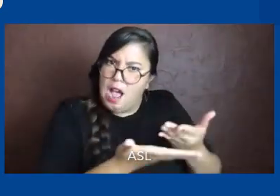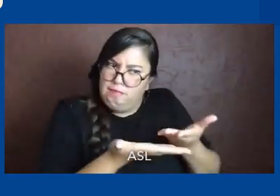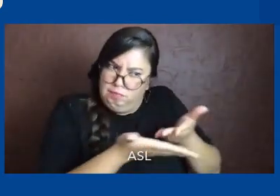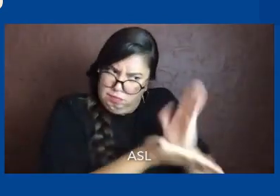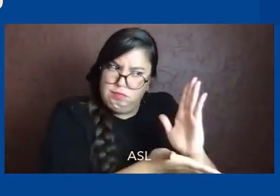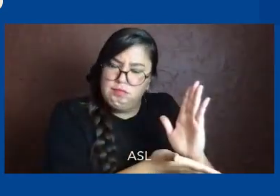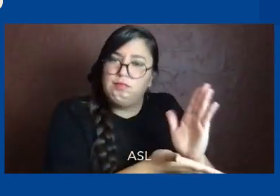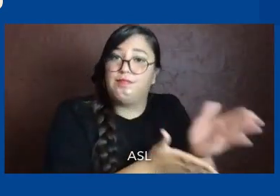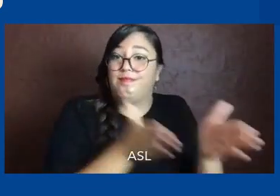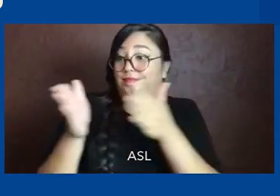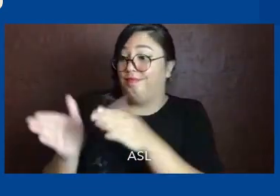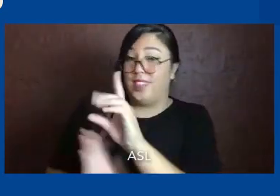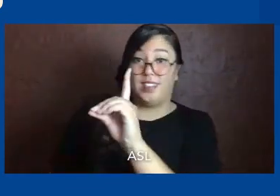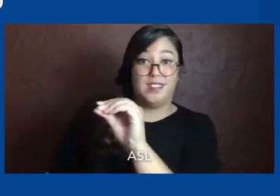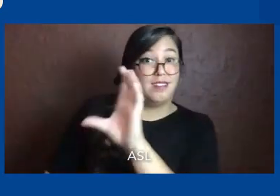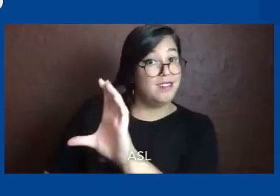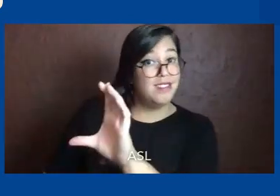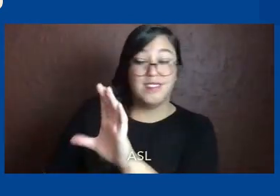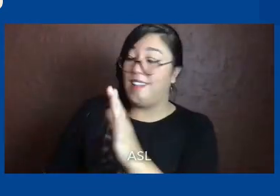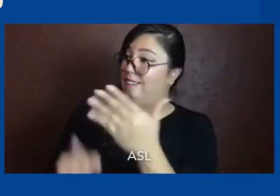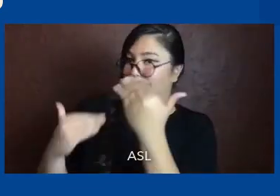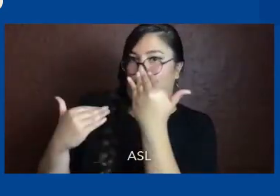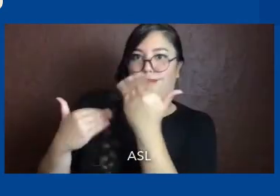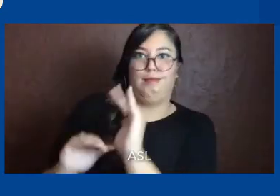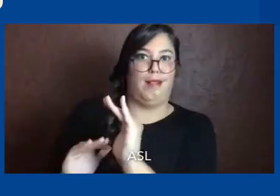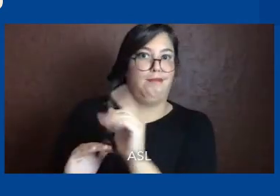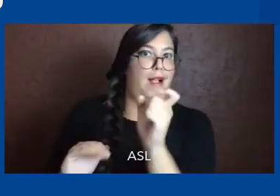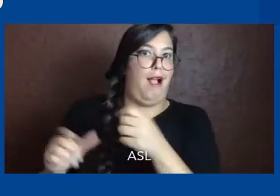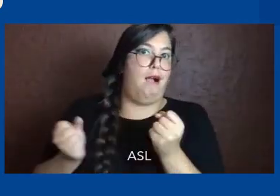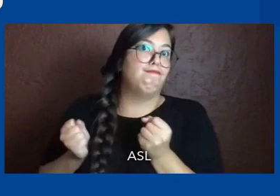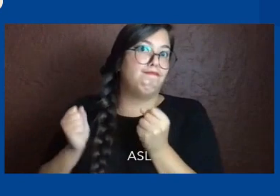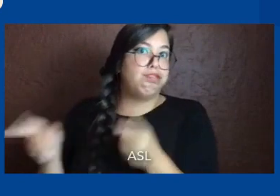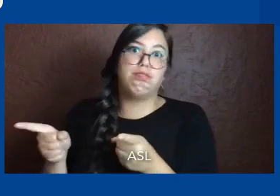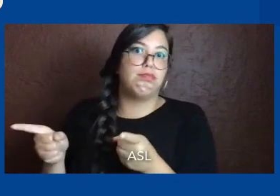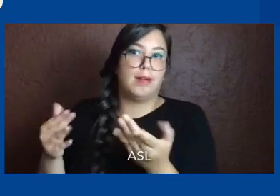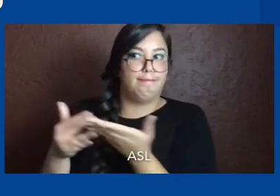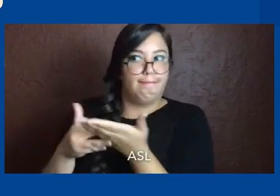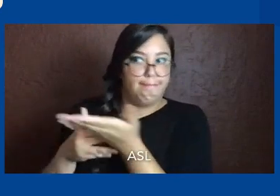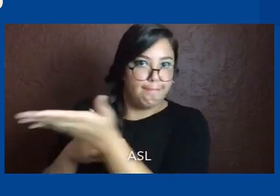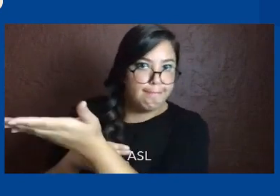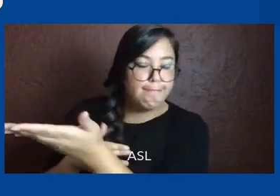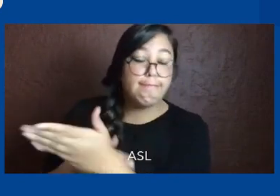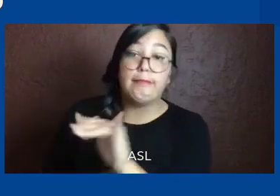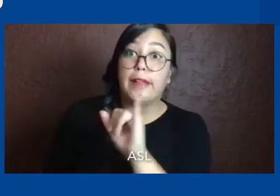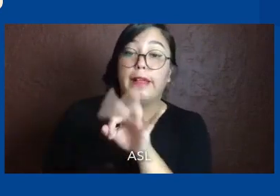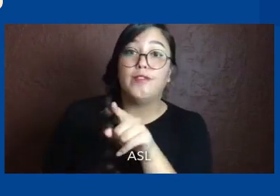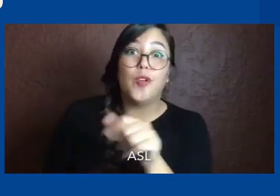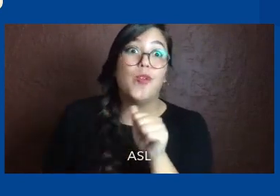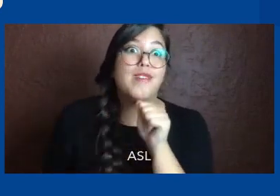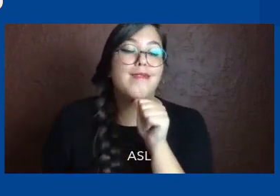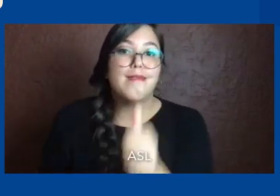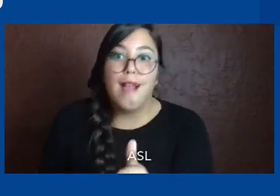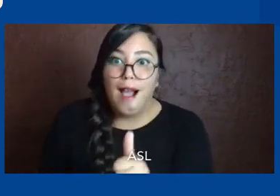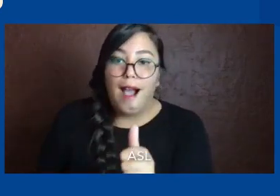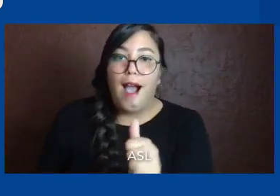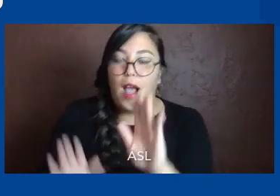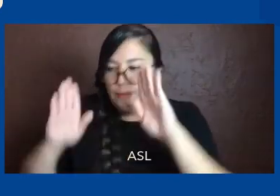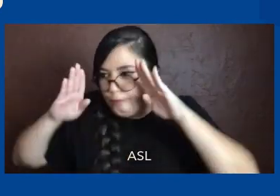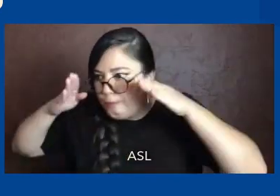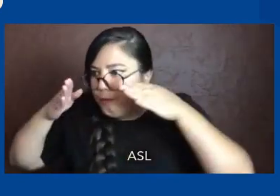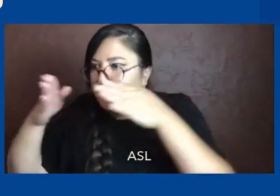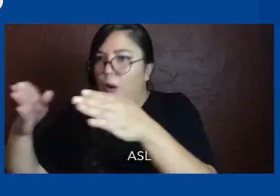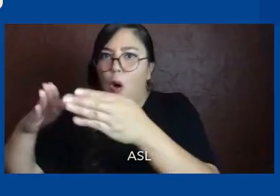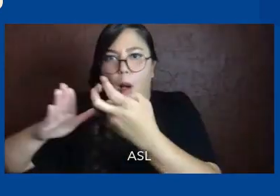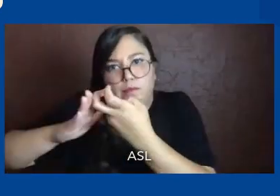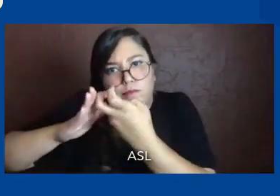you just have to wing it. And if you aren't completely in the zone with that